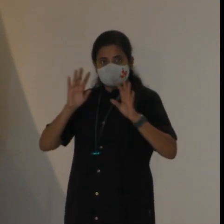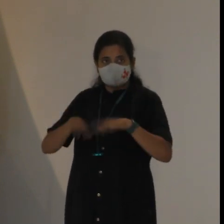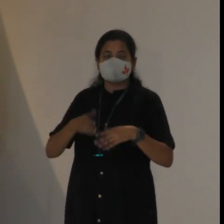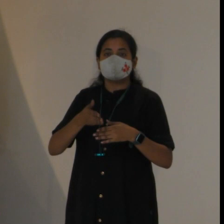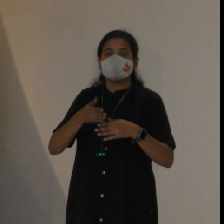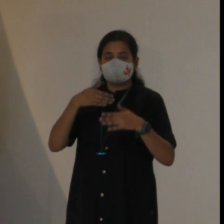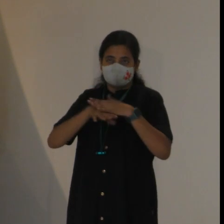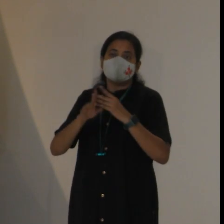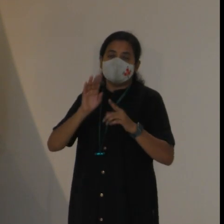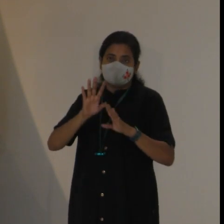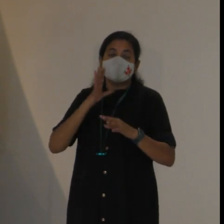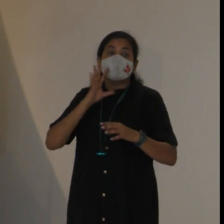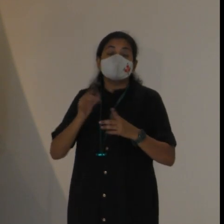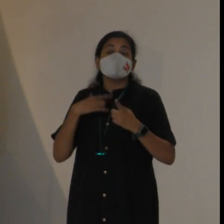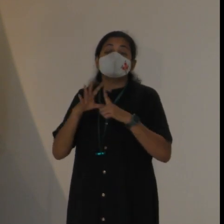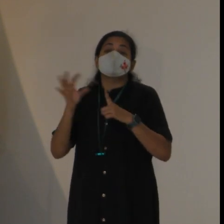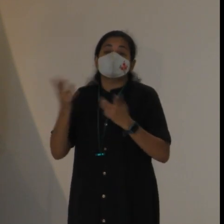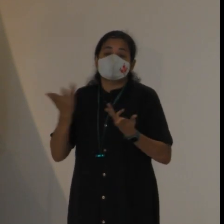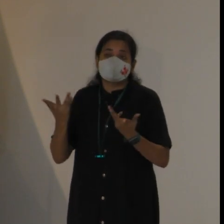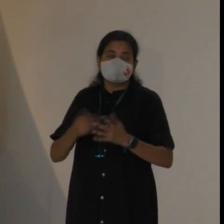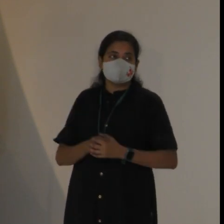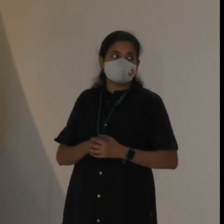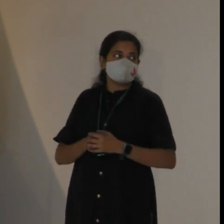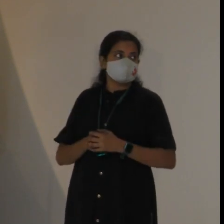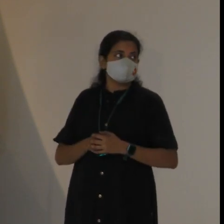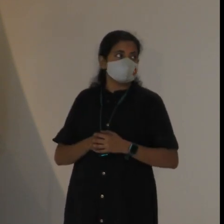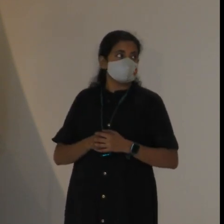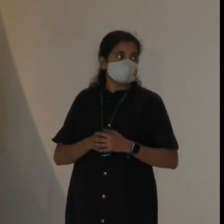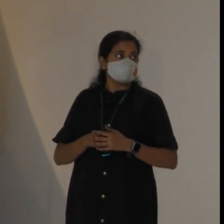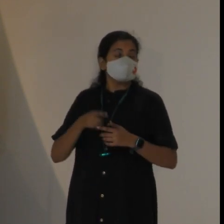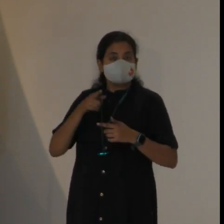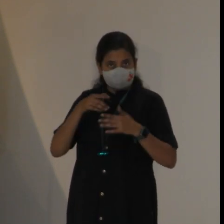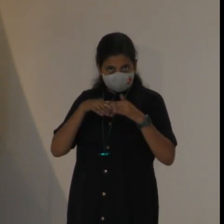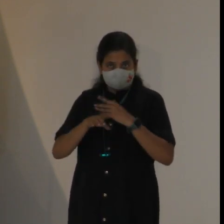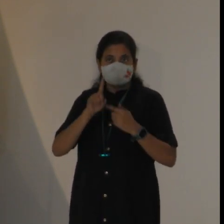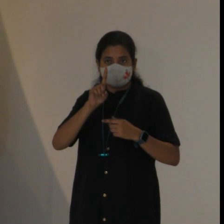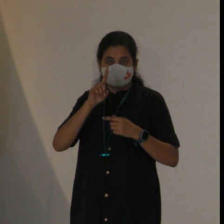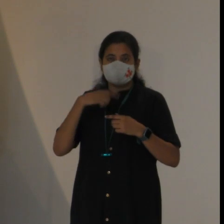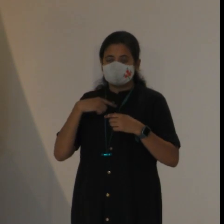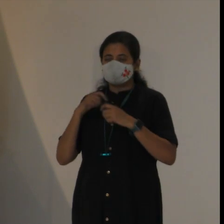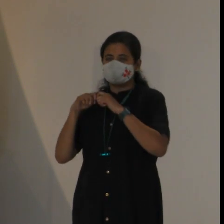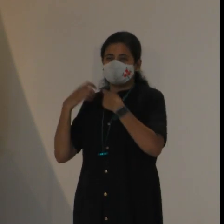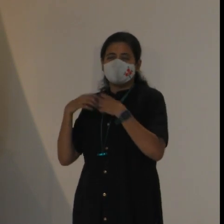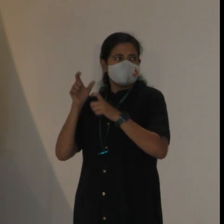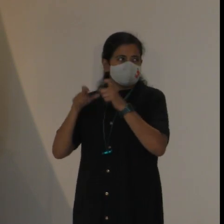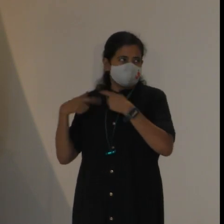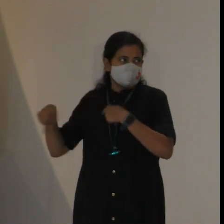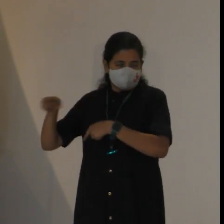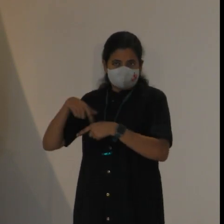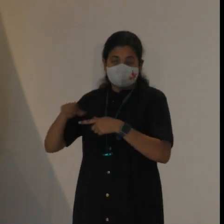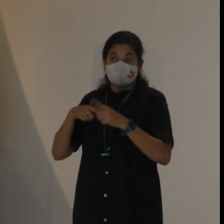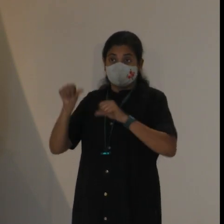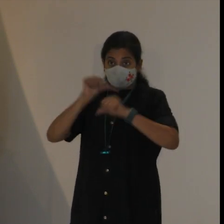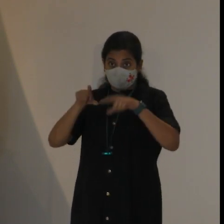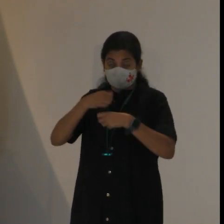we've been part of, what does it actually do? The advantage of all my co-panelists here is that they are in the process